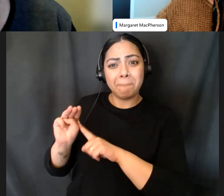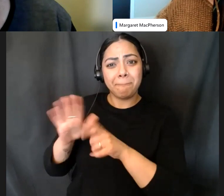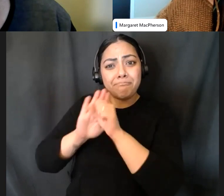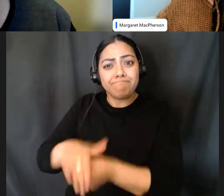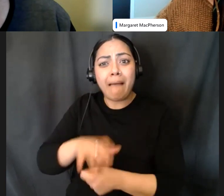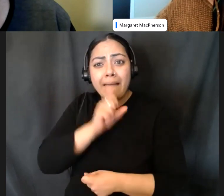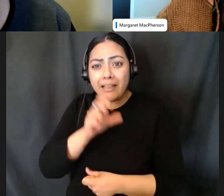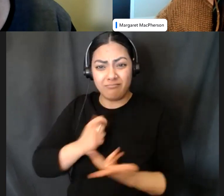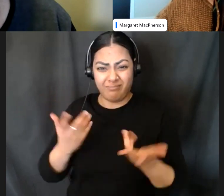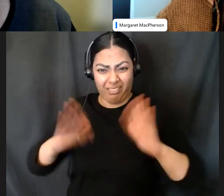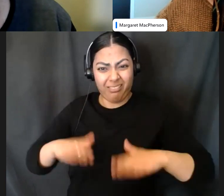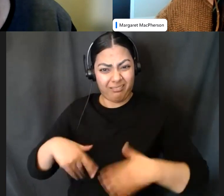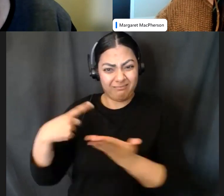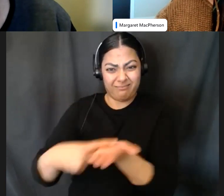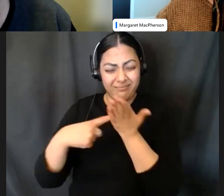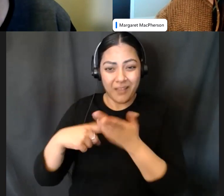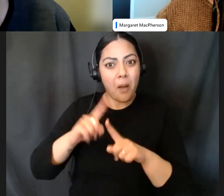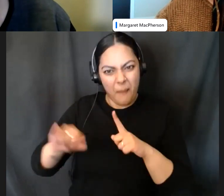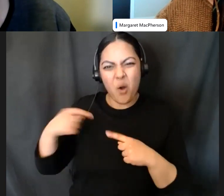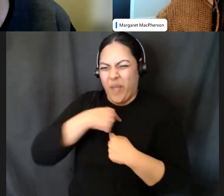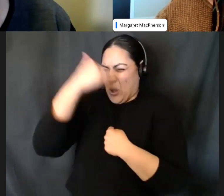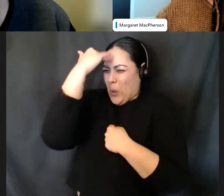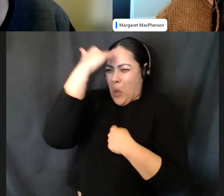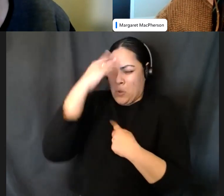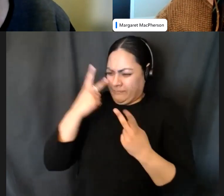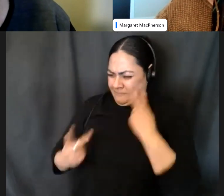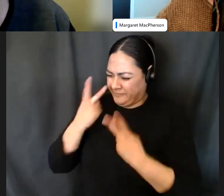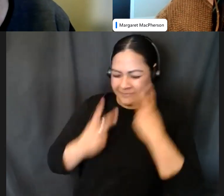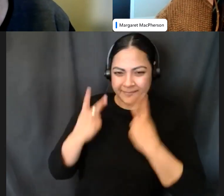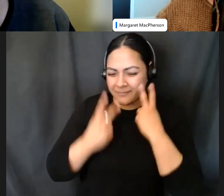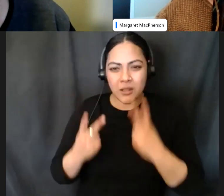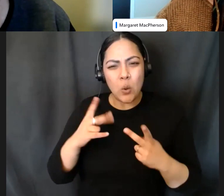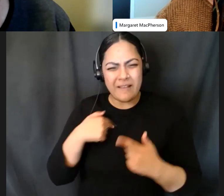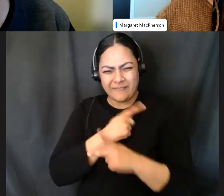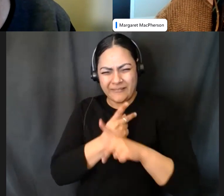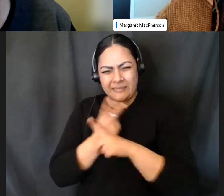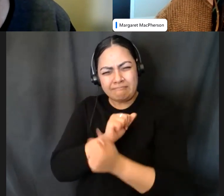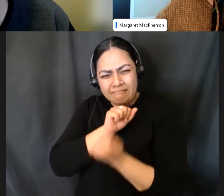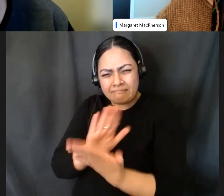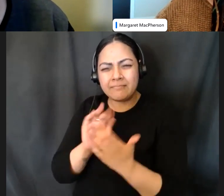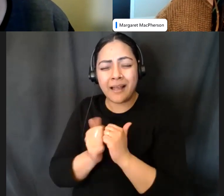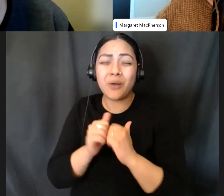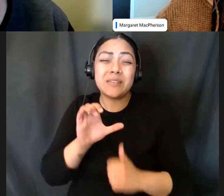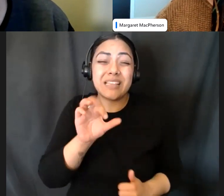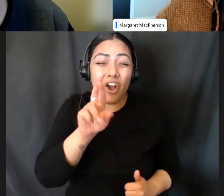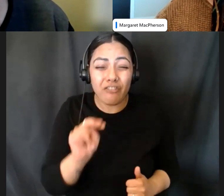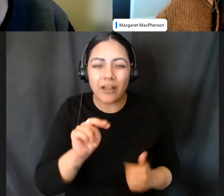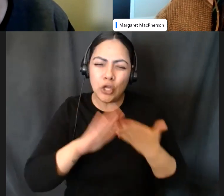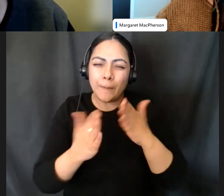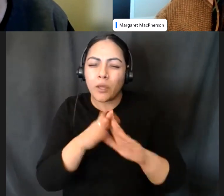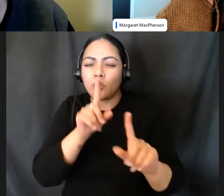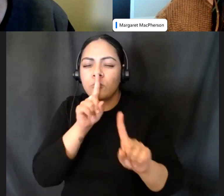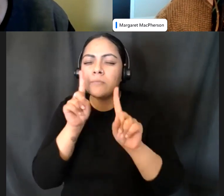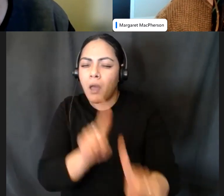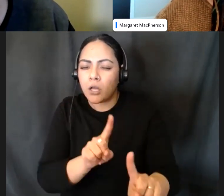province. And we know, because people know the CRNs, the community response networks, they know that they're existing. Now there